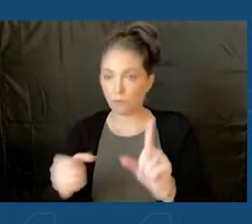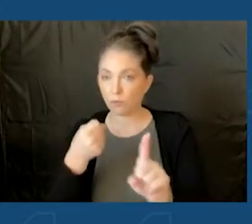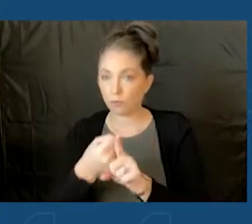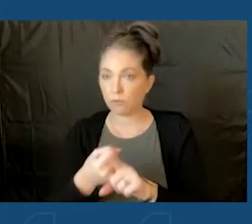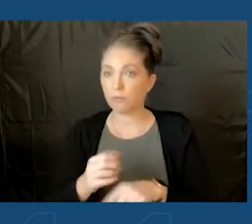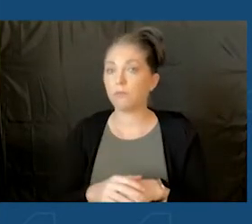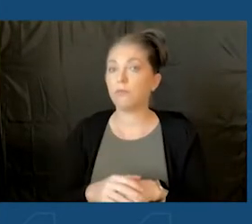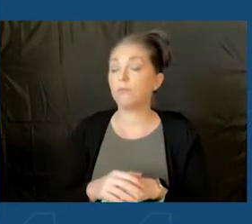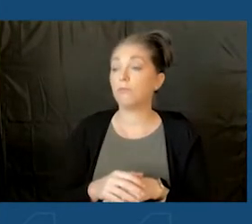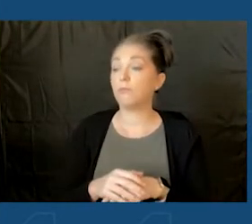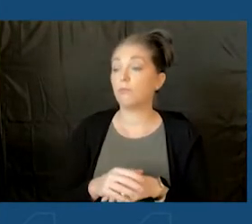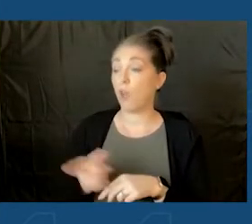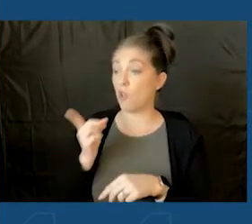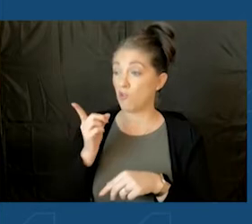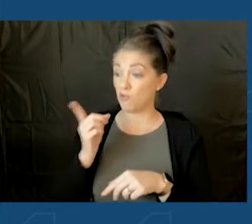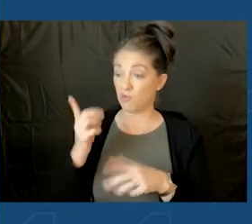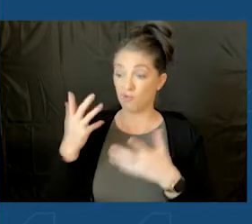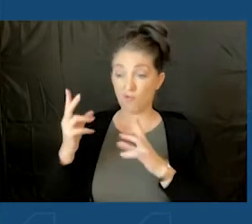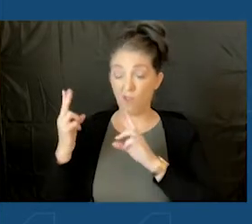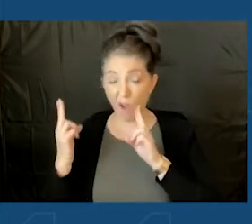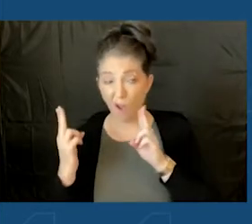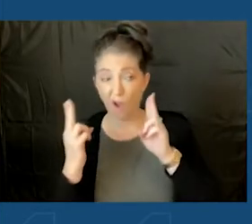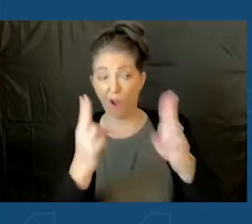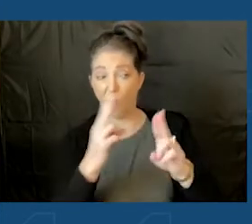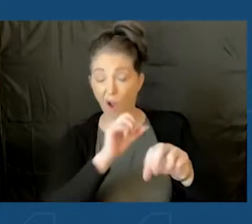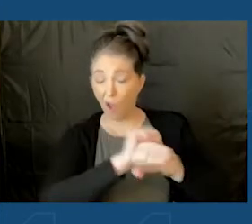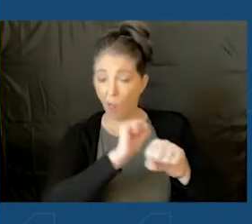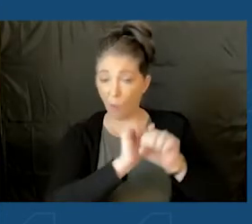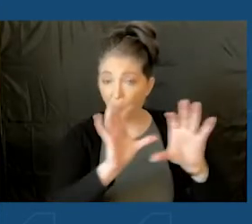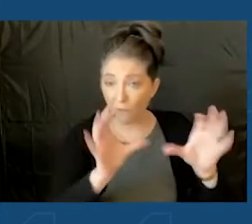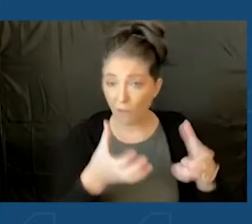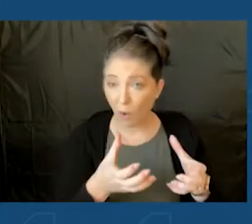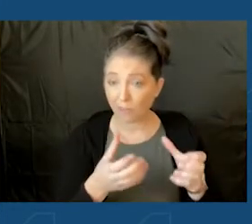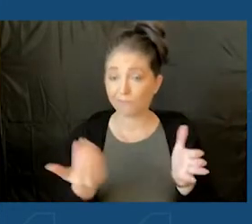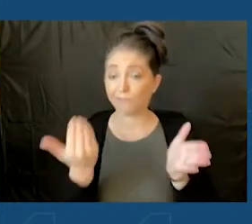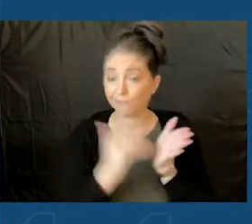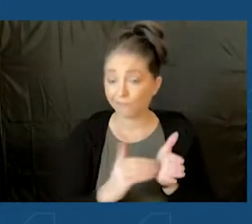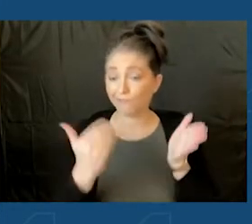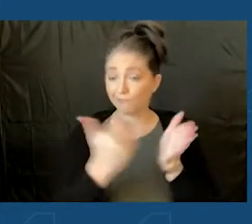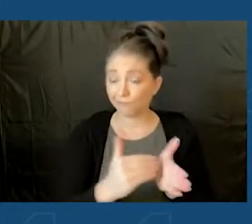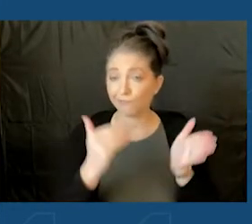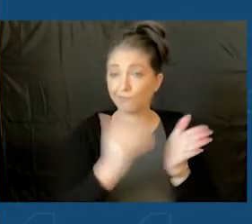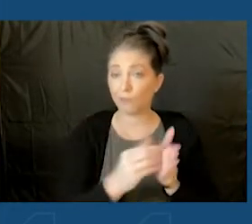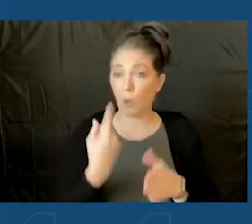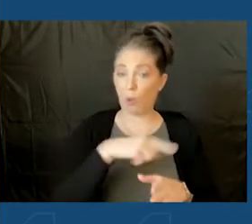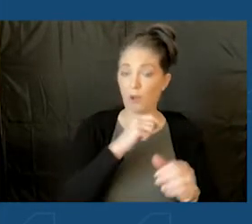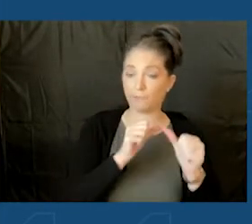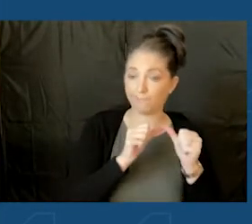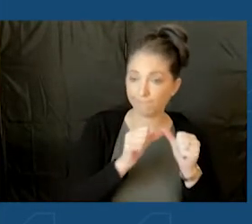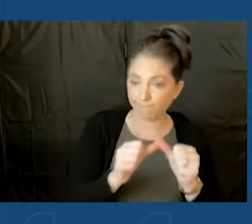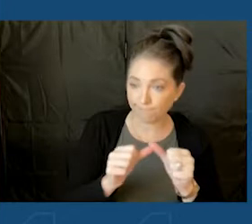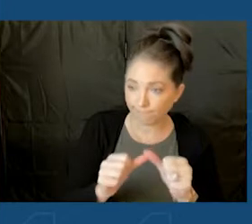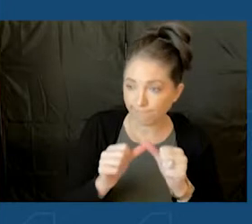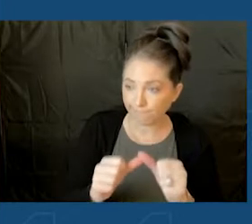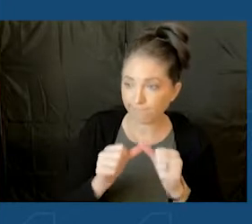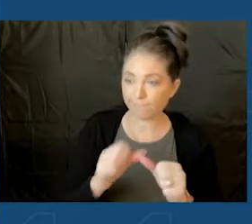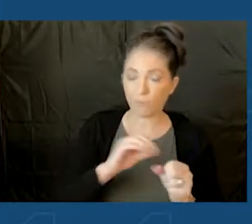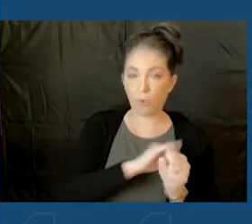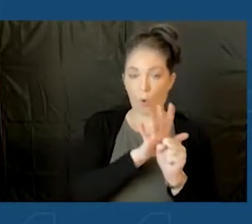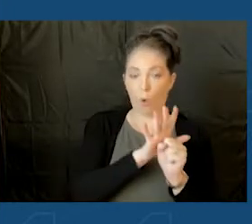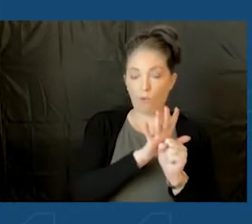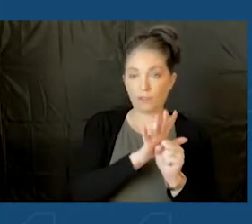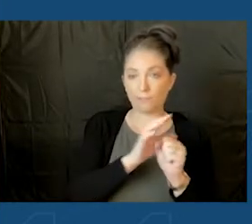our workforce again and again as we continue our road back from COVID. You talked about the investment that's being made